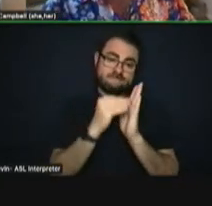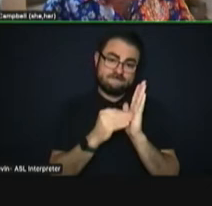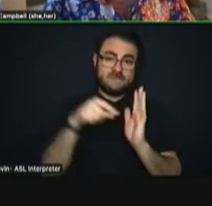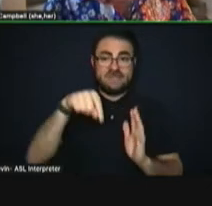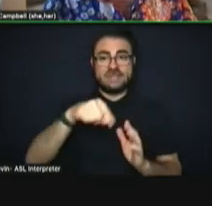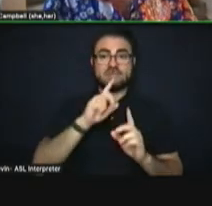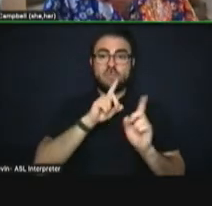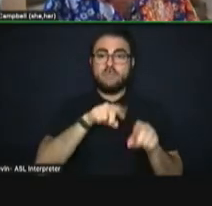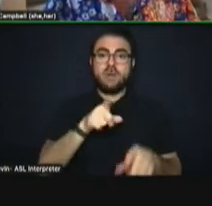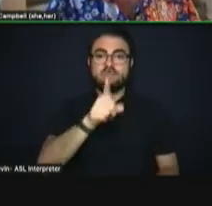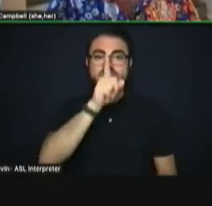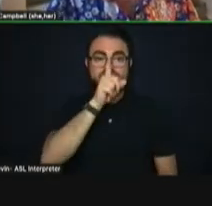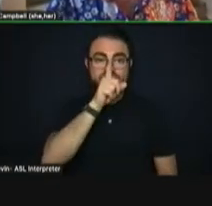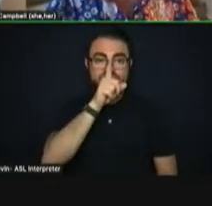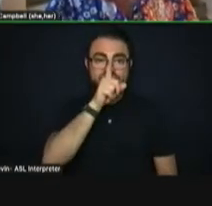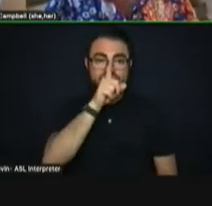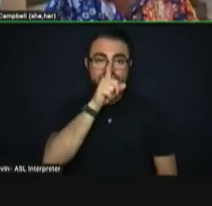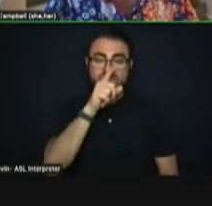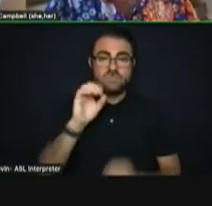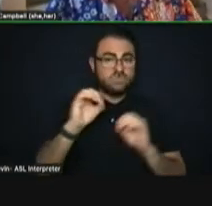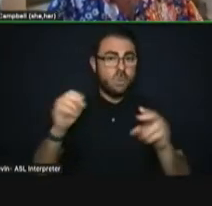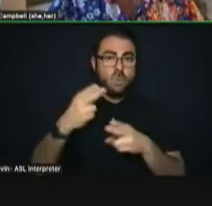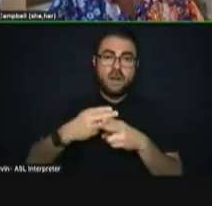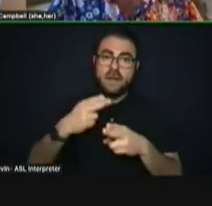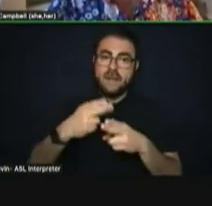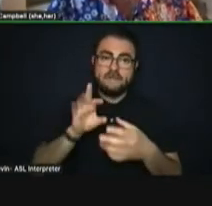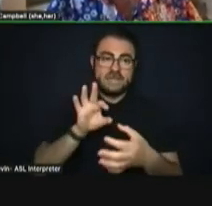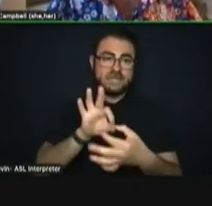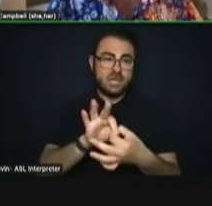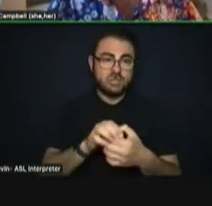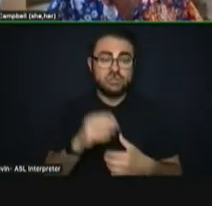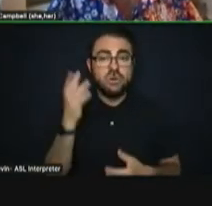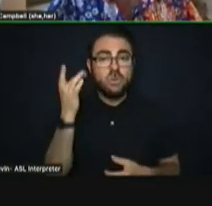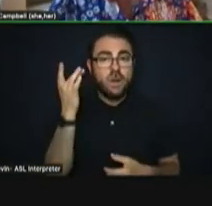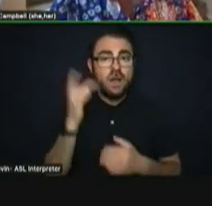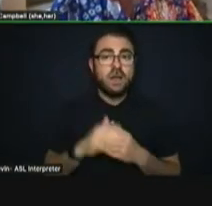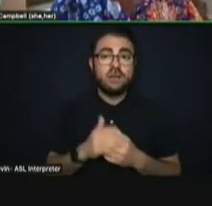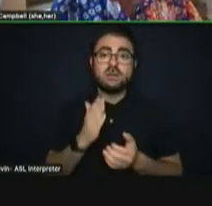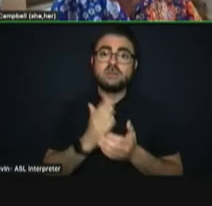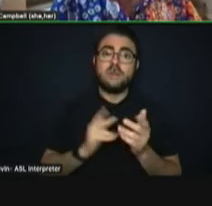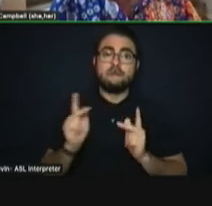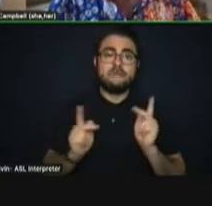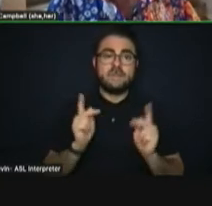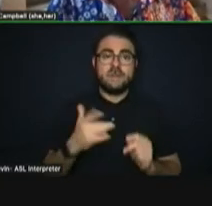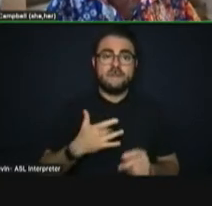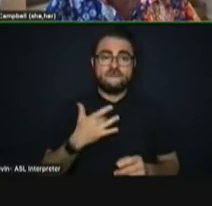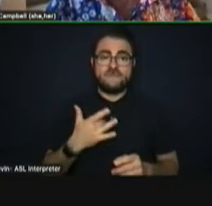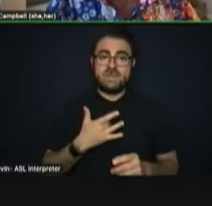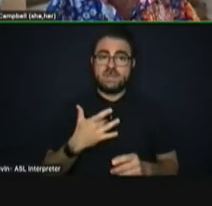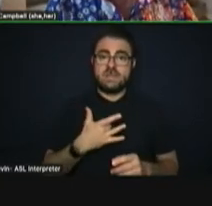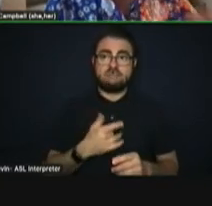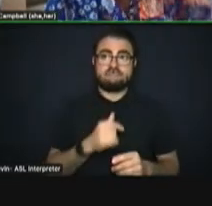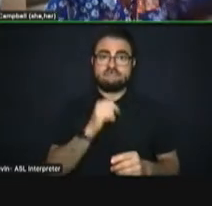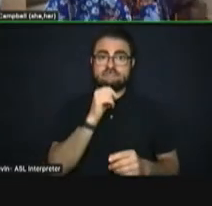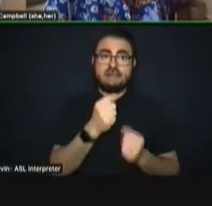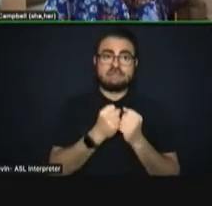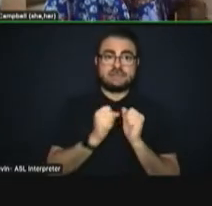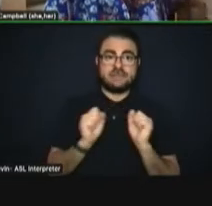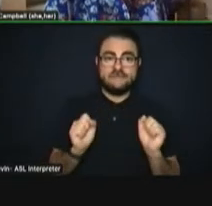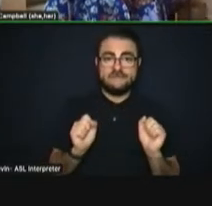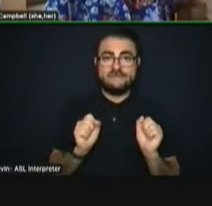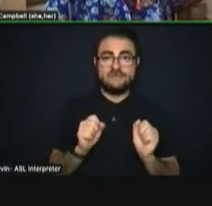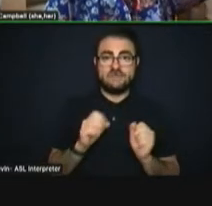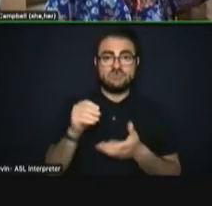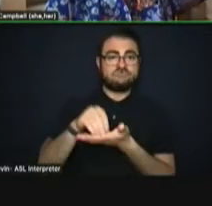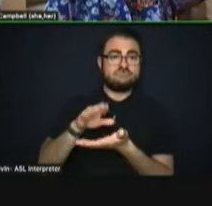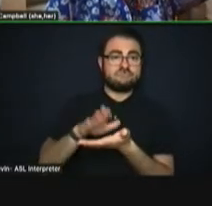because you know, people can feel like it's not safe for them to take